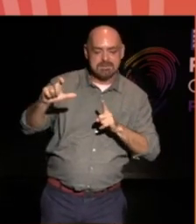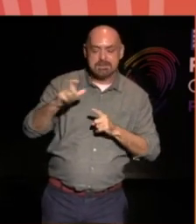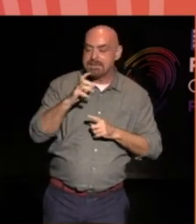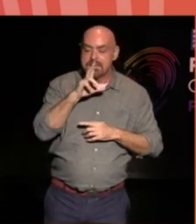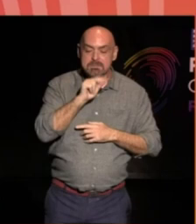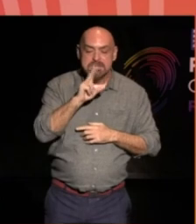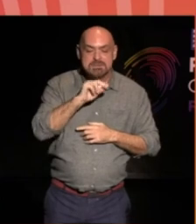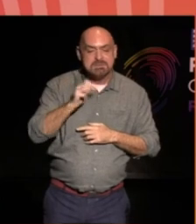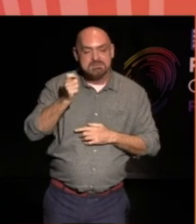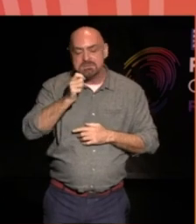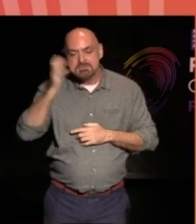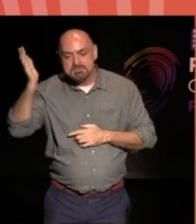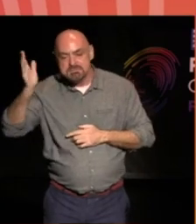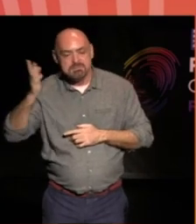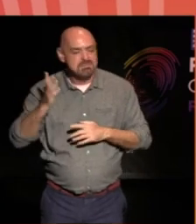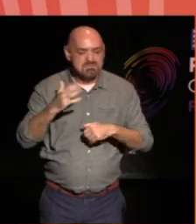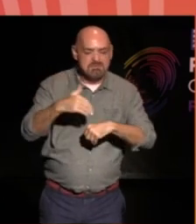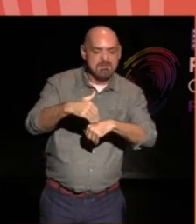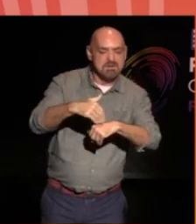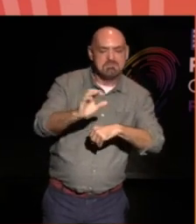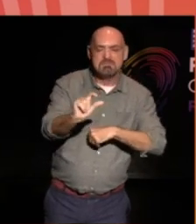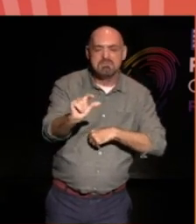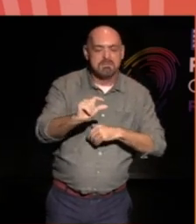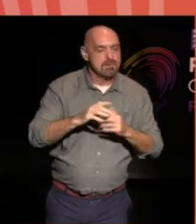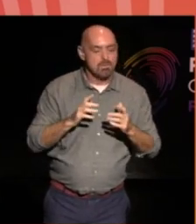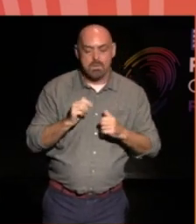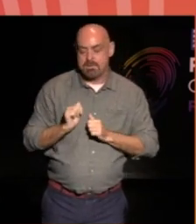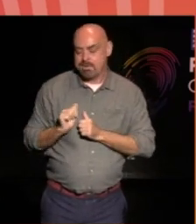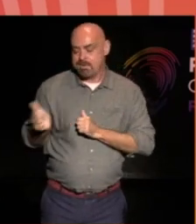effect. And one of the people next to him,